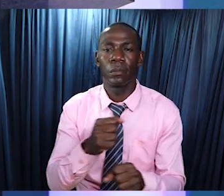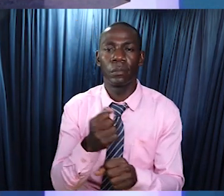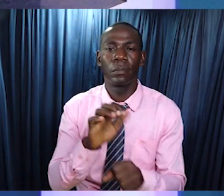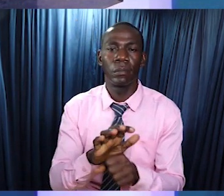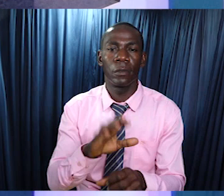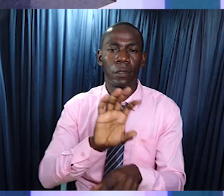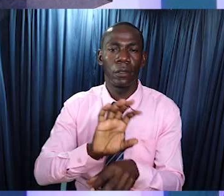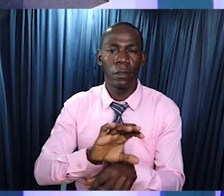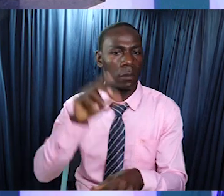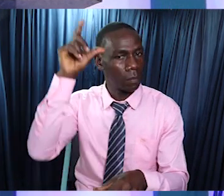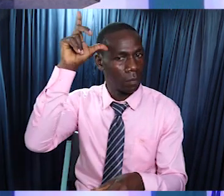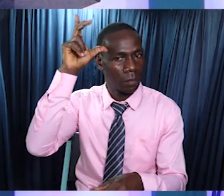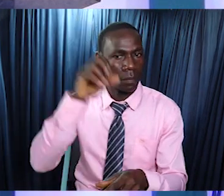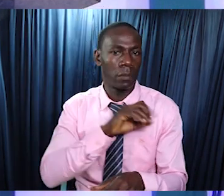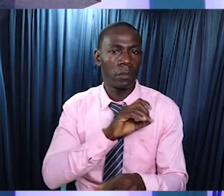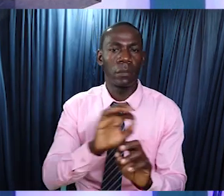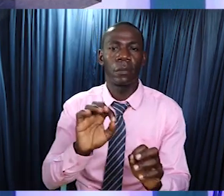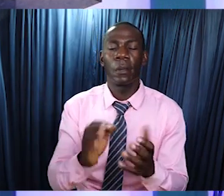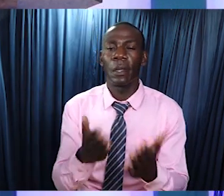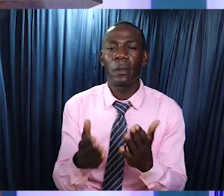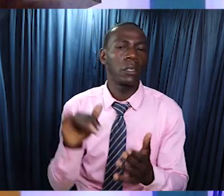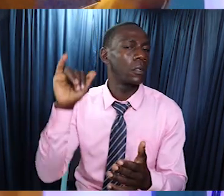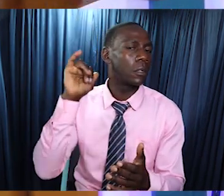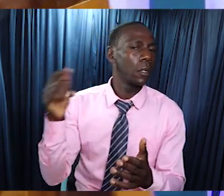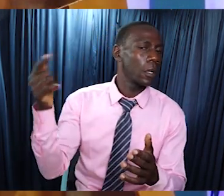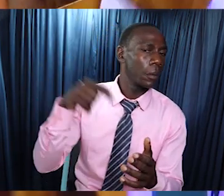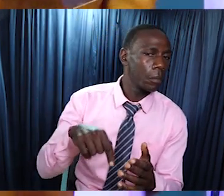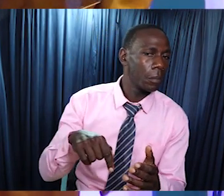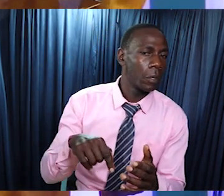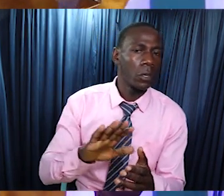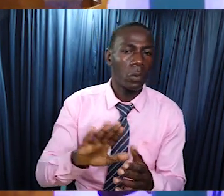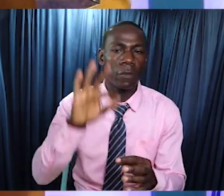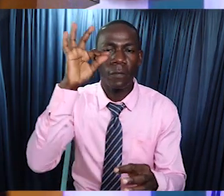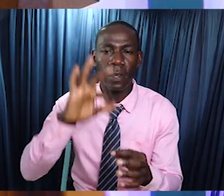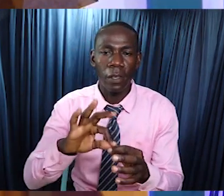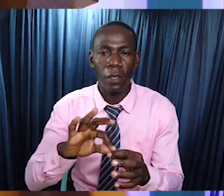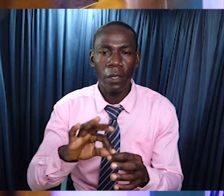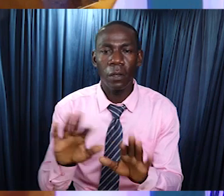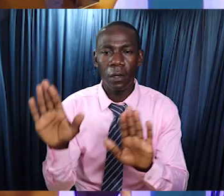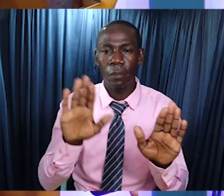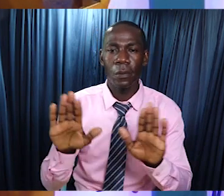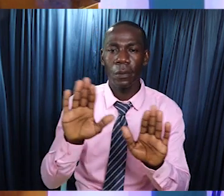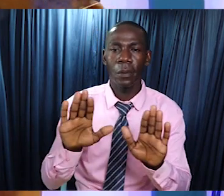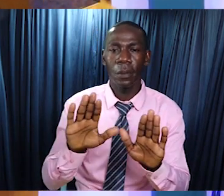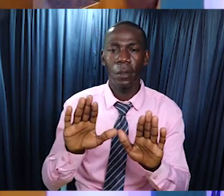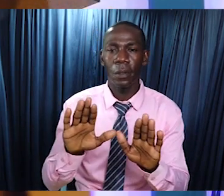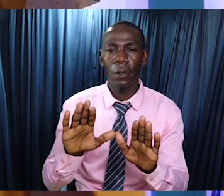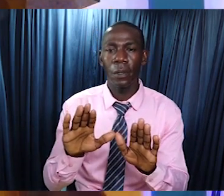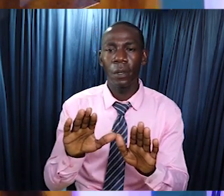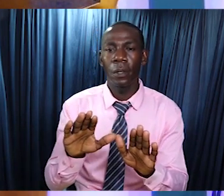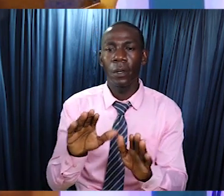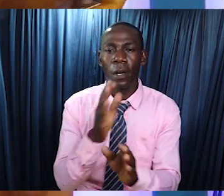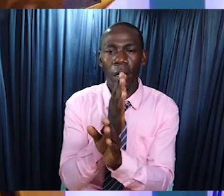yako. He doesn't fear your age. Wala usiseme mimi ni wajana. And don't say I came yesterday. Imani yako, your own faith, na matendo yako, and your deeds,